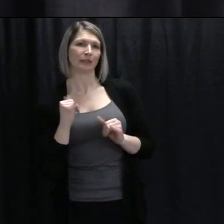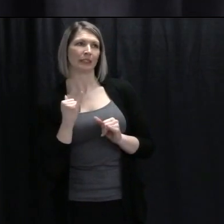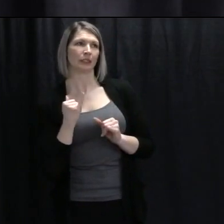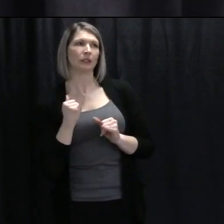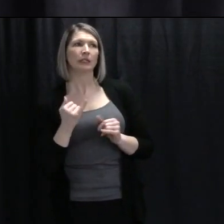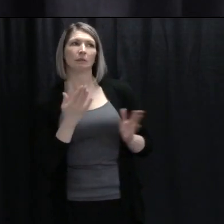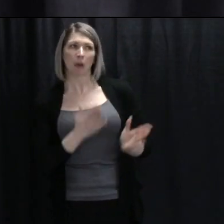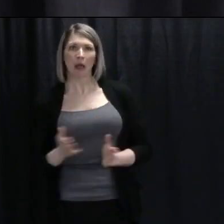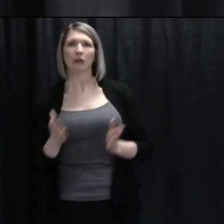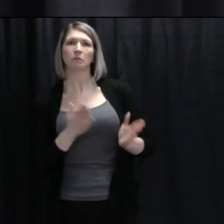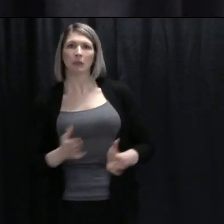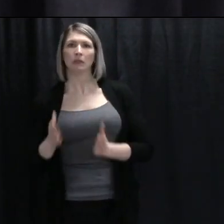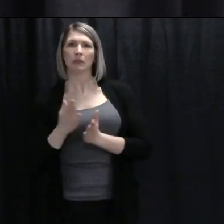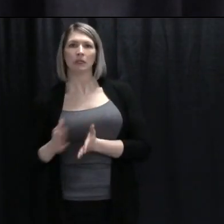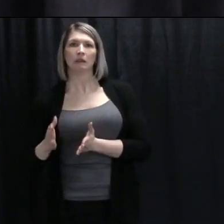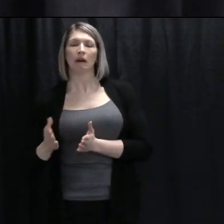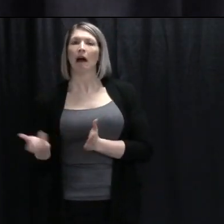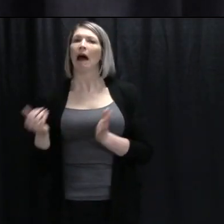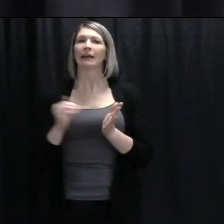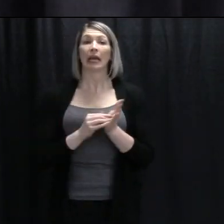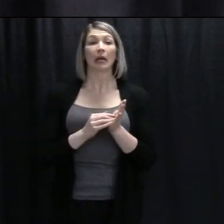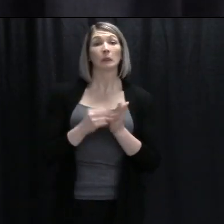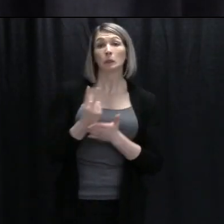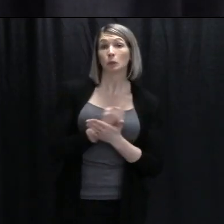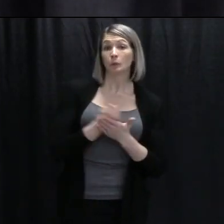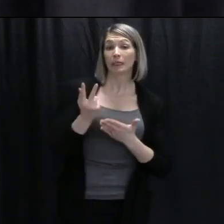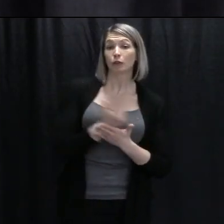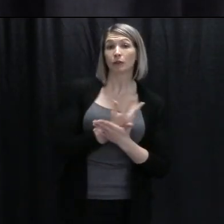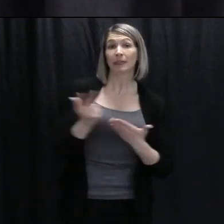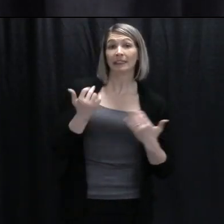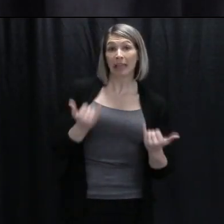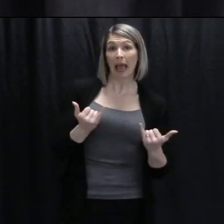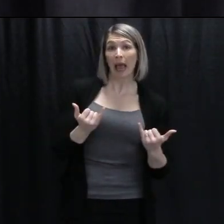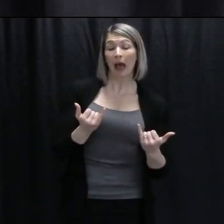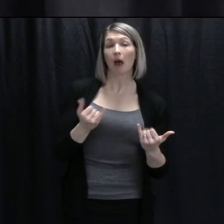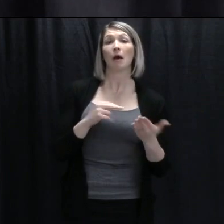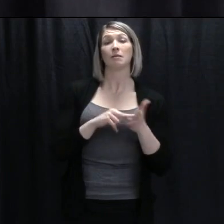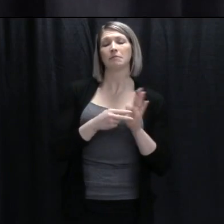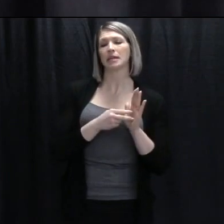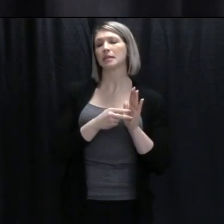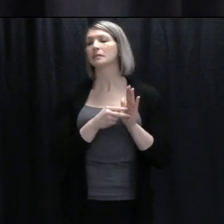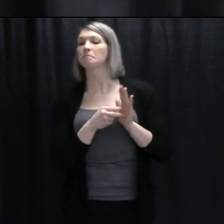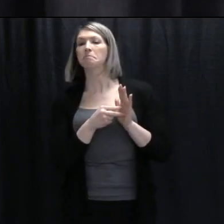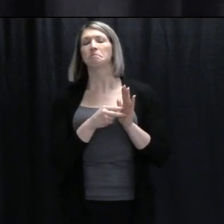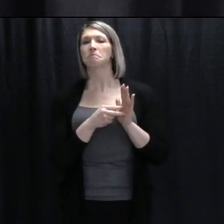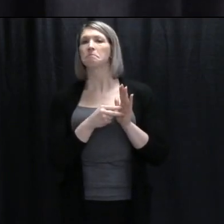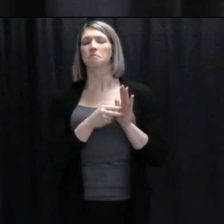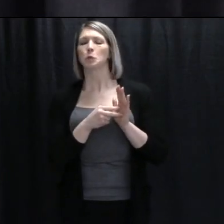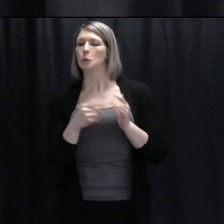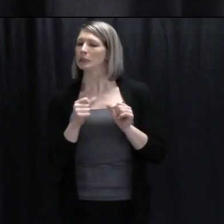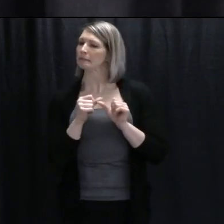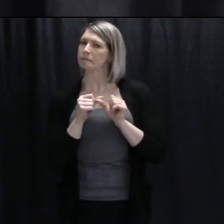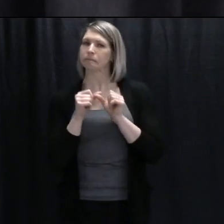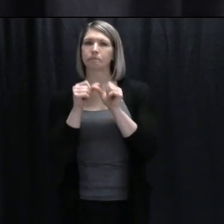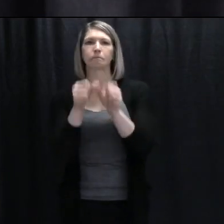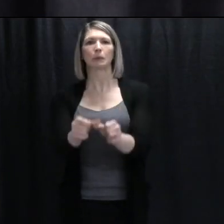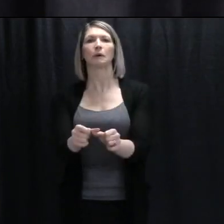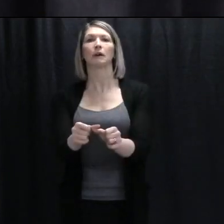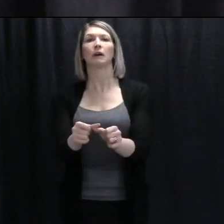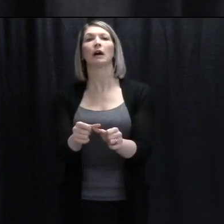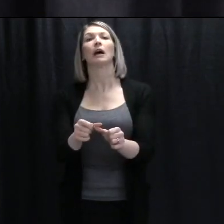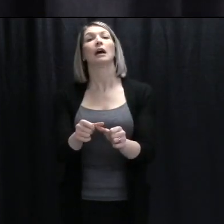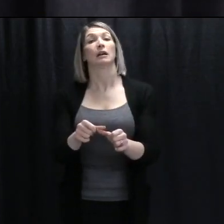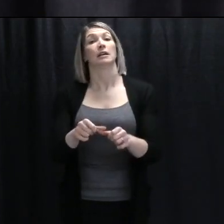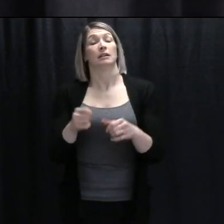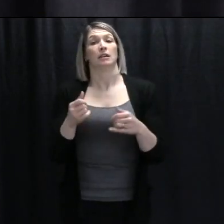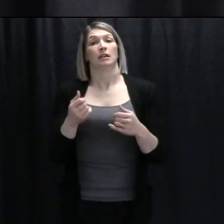not a sprint. And I think families now need to look to plans for Easter to have a more